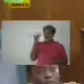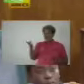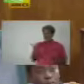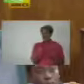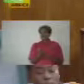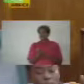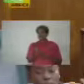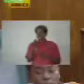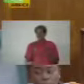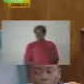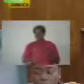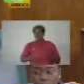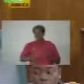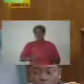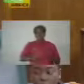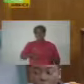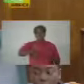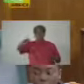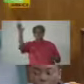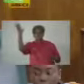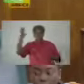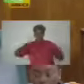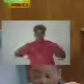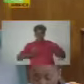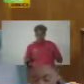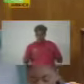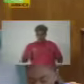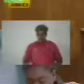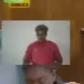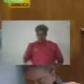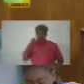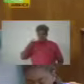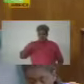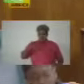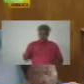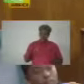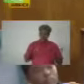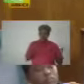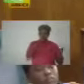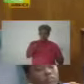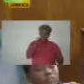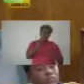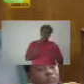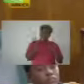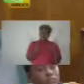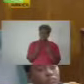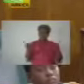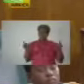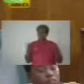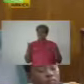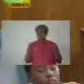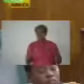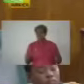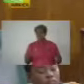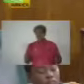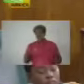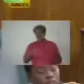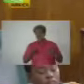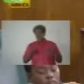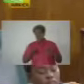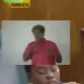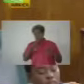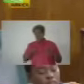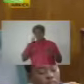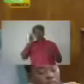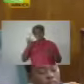the cost of maternity leave. And so if we removed that differentiation, then a young